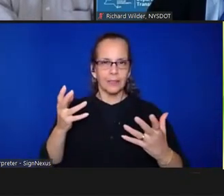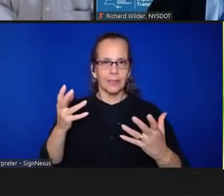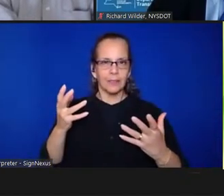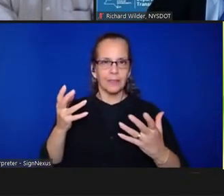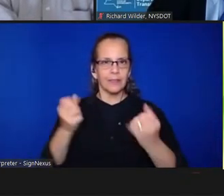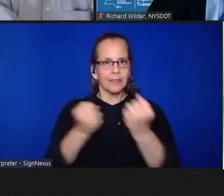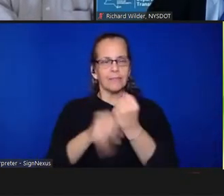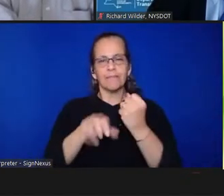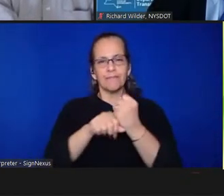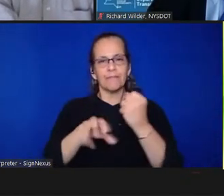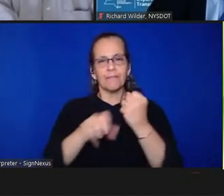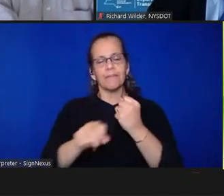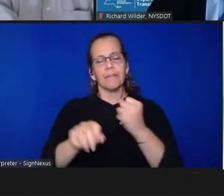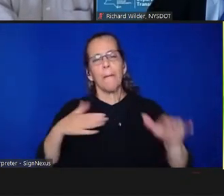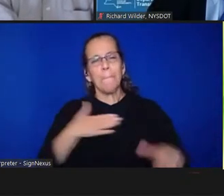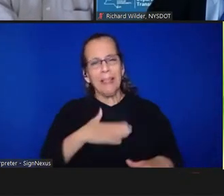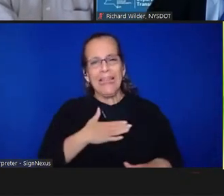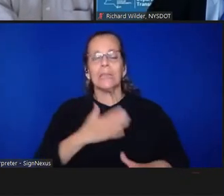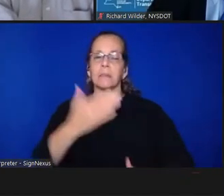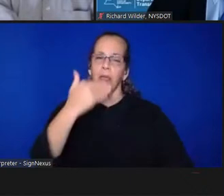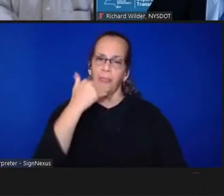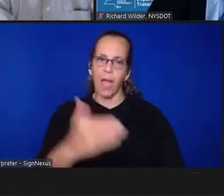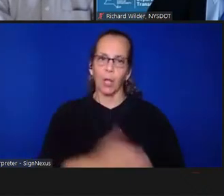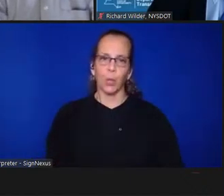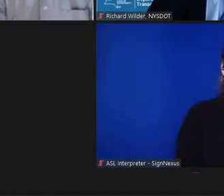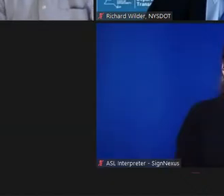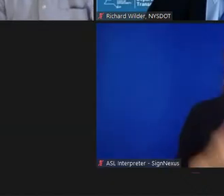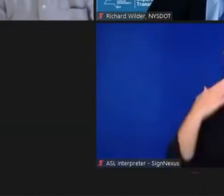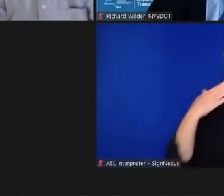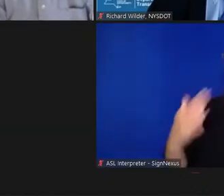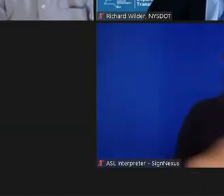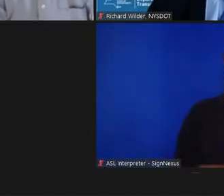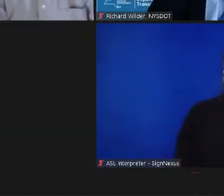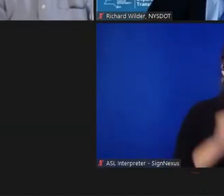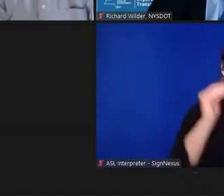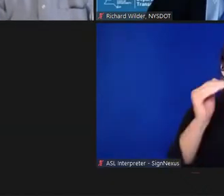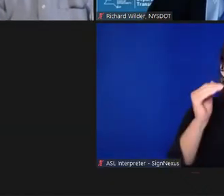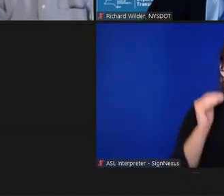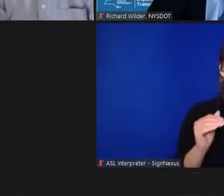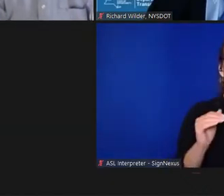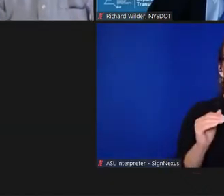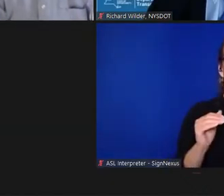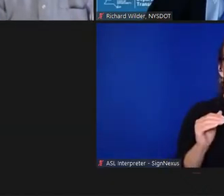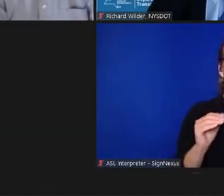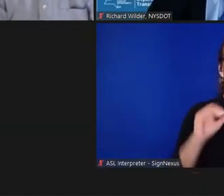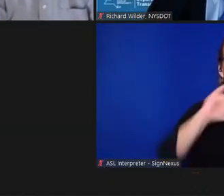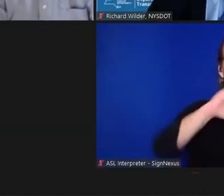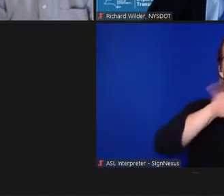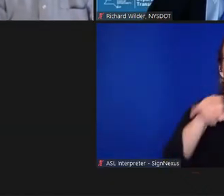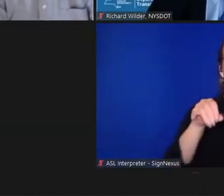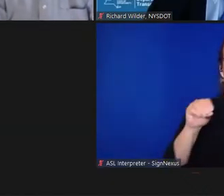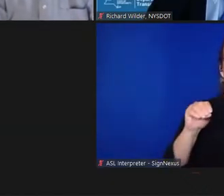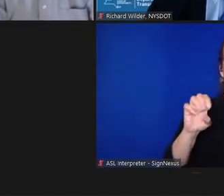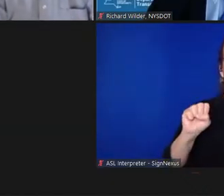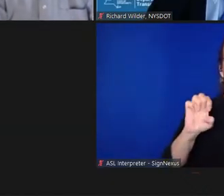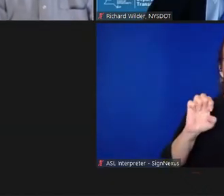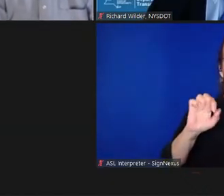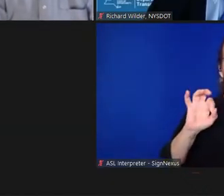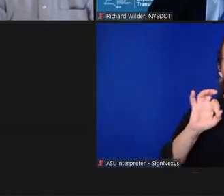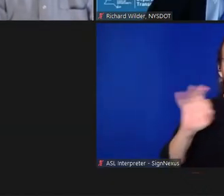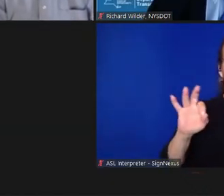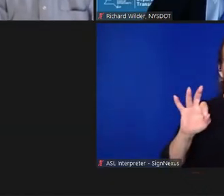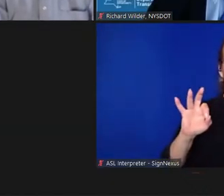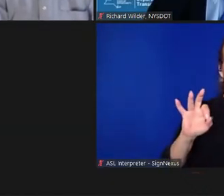do it thank you thank you the next speaker is Yosef far more followed by Craig